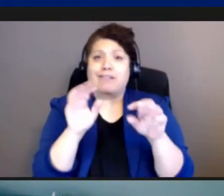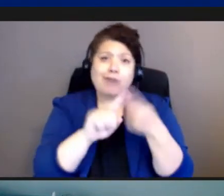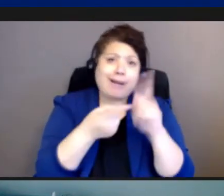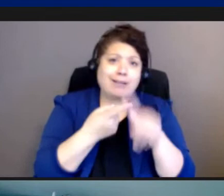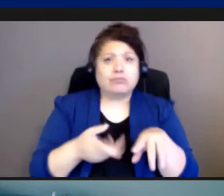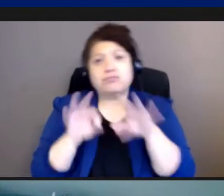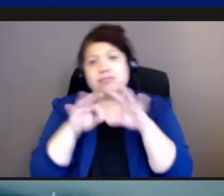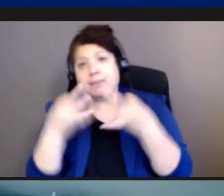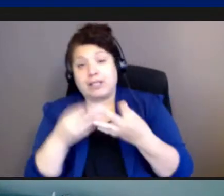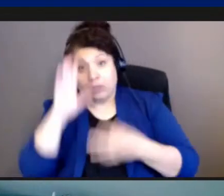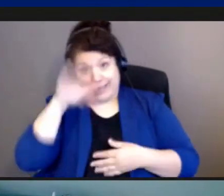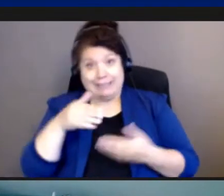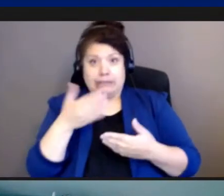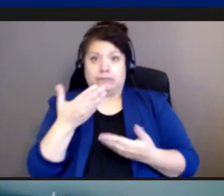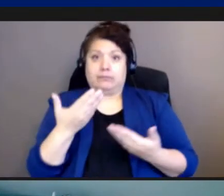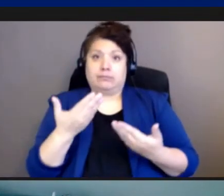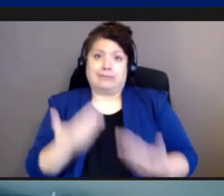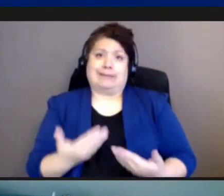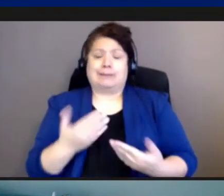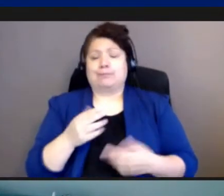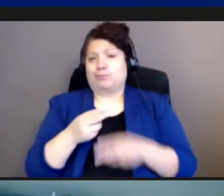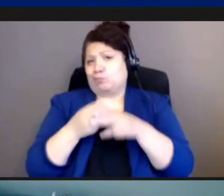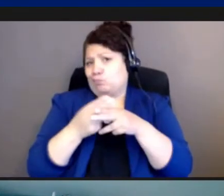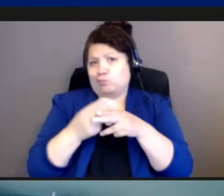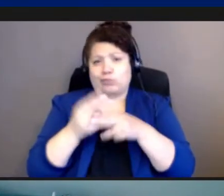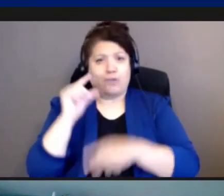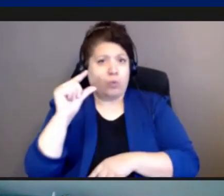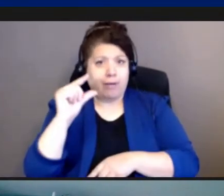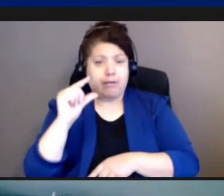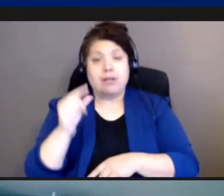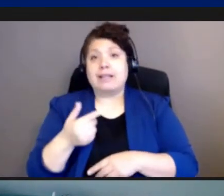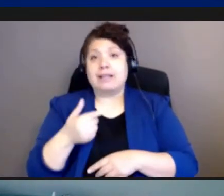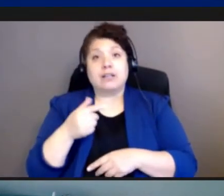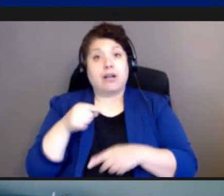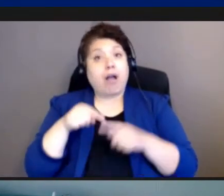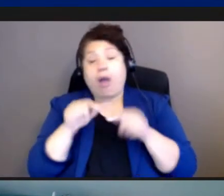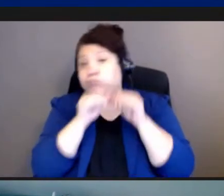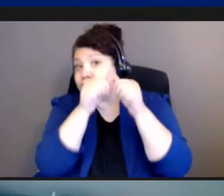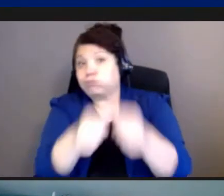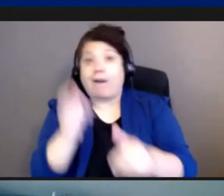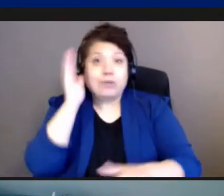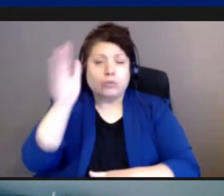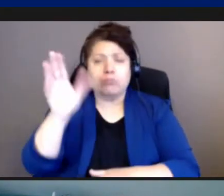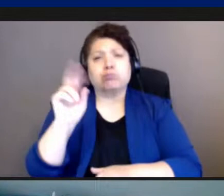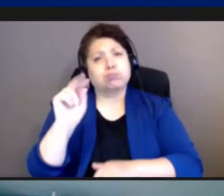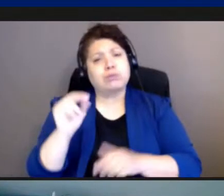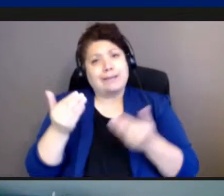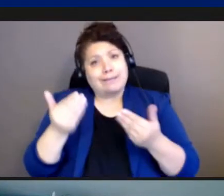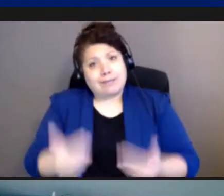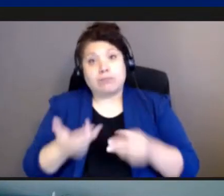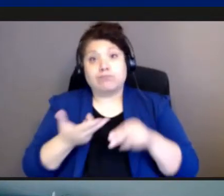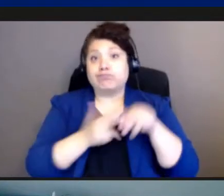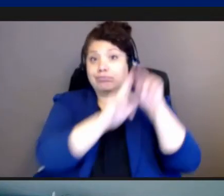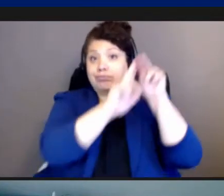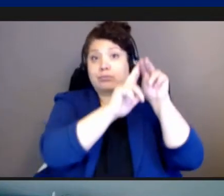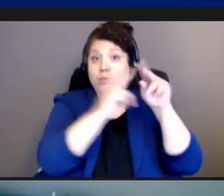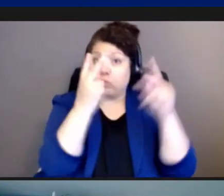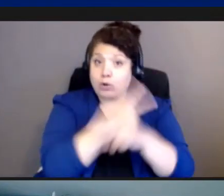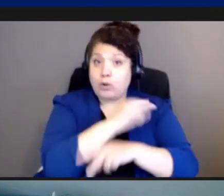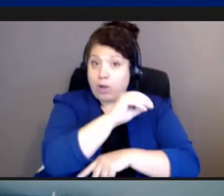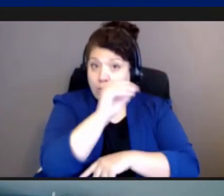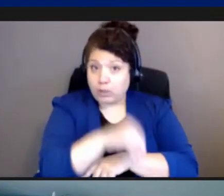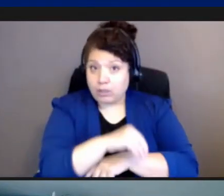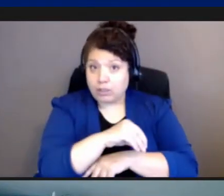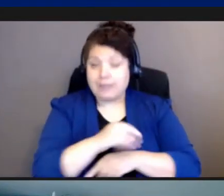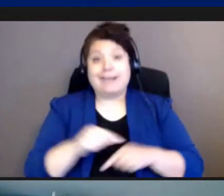isn't forever, right? This is, we're in the middle of a pandemic. We have a resurgence going on in the Ottawa area. So for this